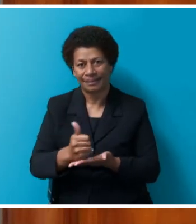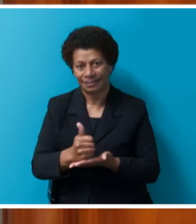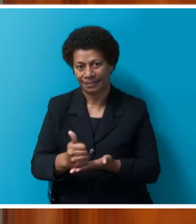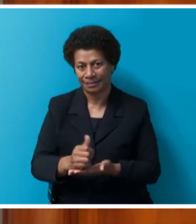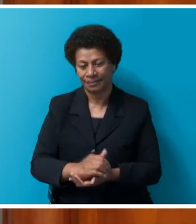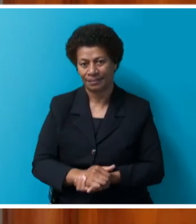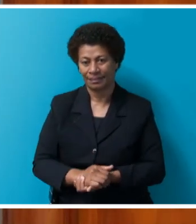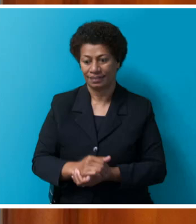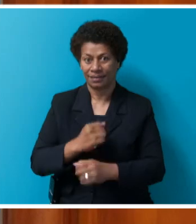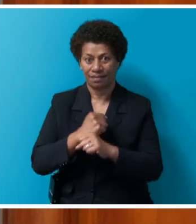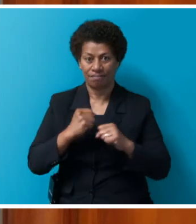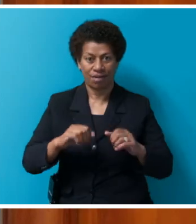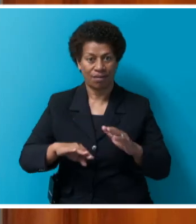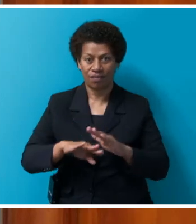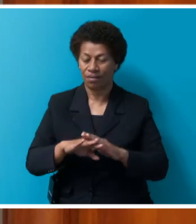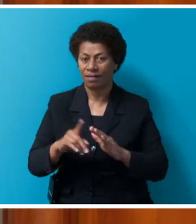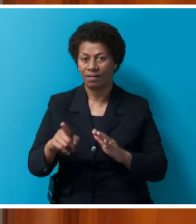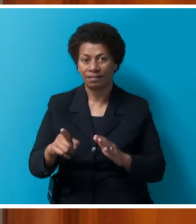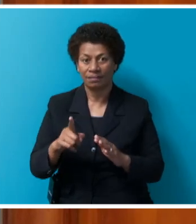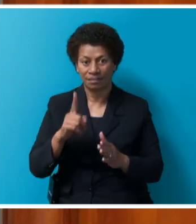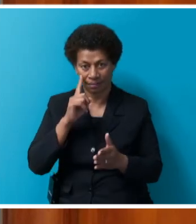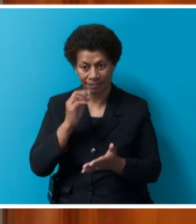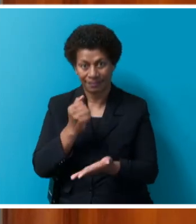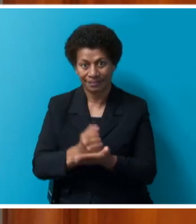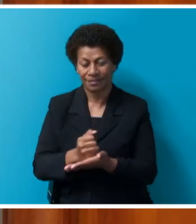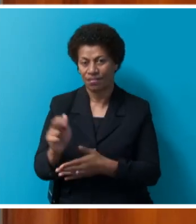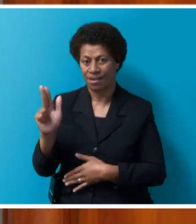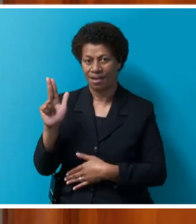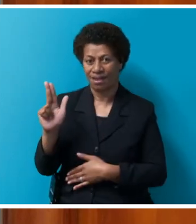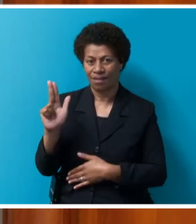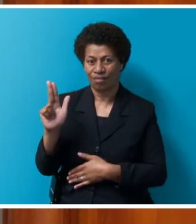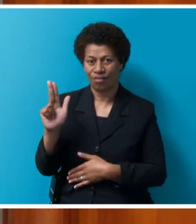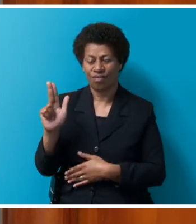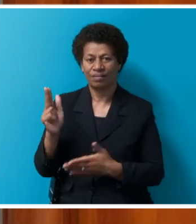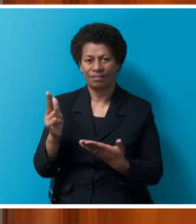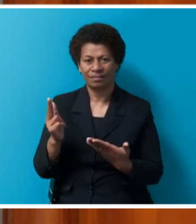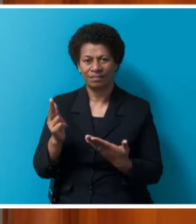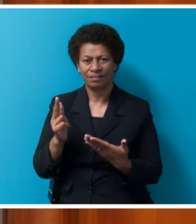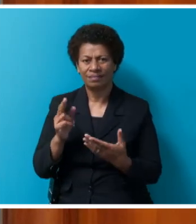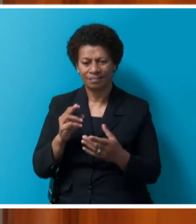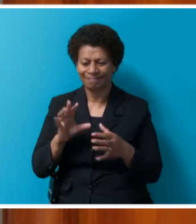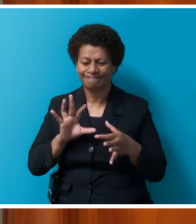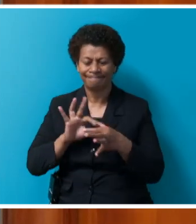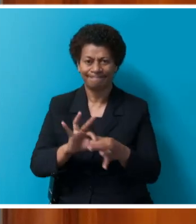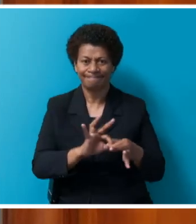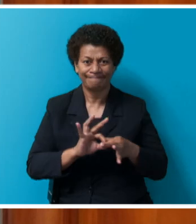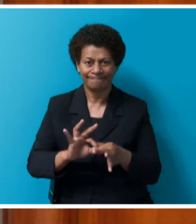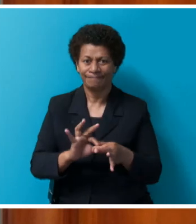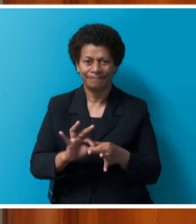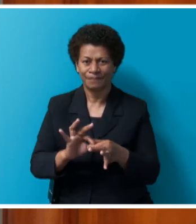was a powerful reaffirmation of Laotian identity, a weaving together of deep roots and vibrant new